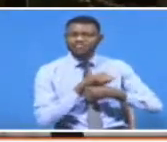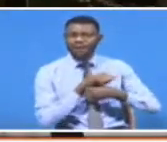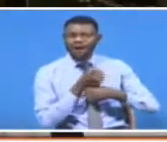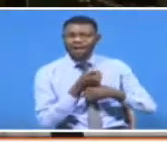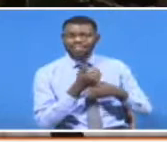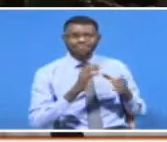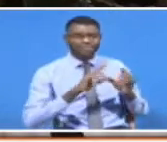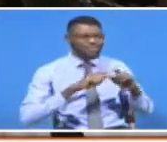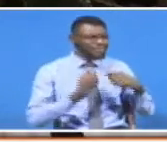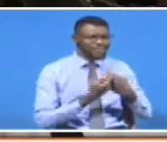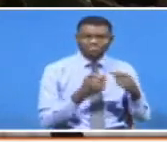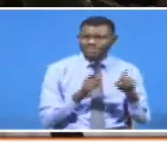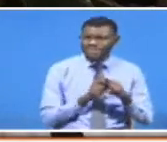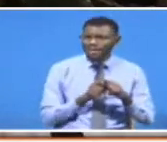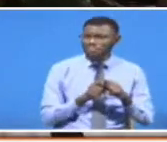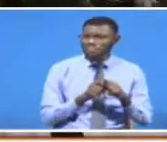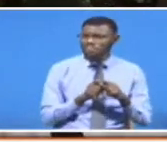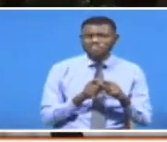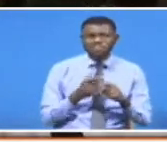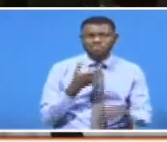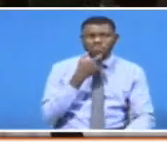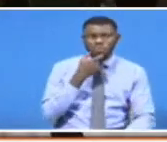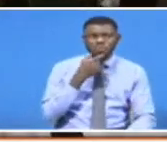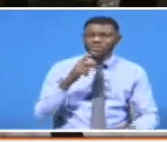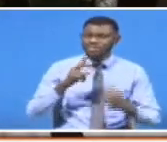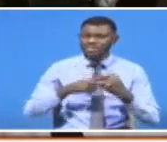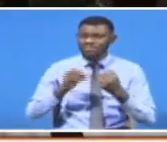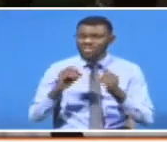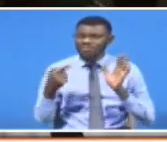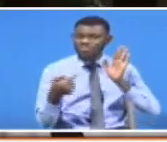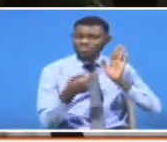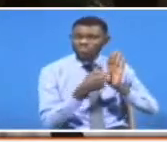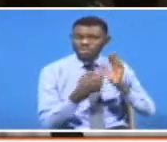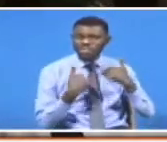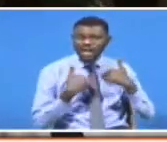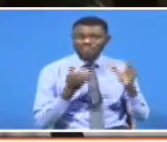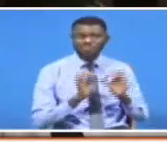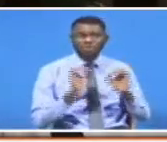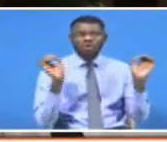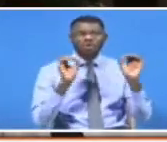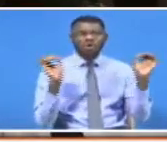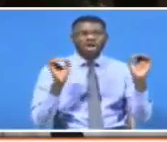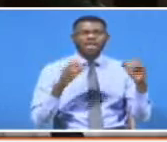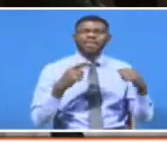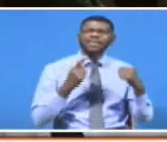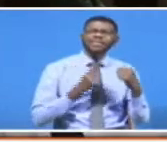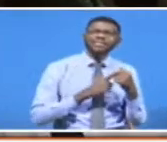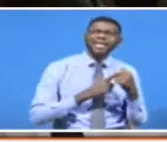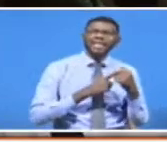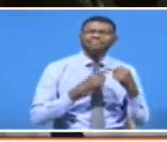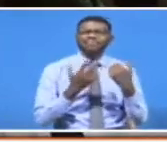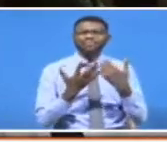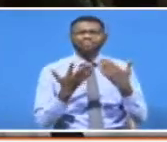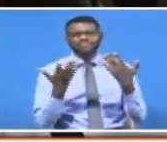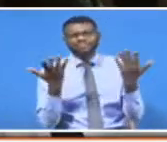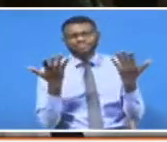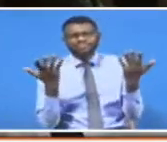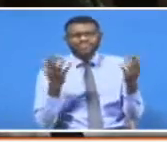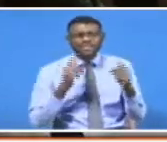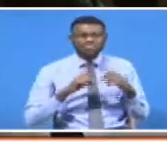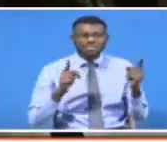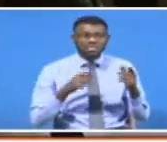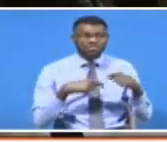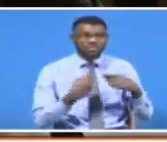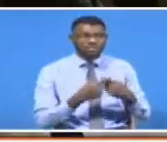gotten to 70 points. Not when Tusker have won their leagues, not when other teams have won their leagues. It's always been with 60-something points. So for this